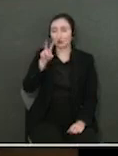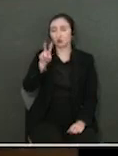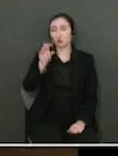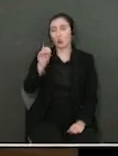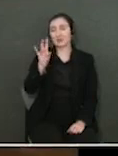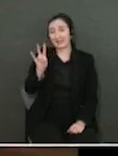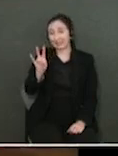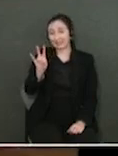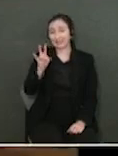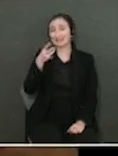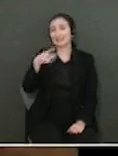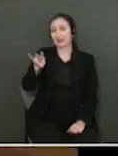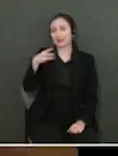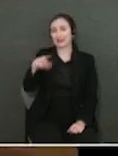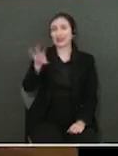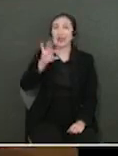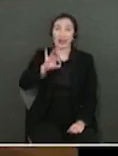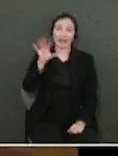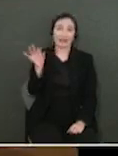210-207-1799.